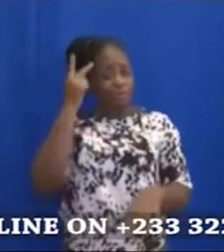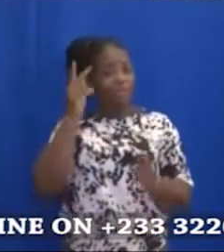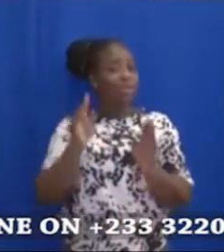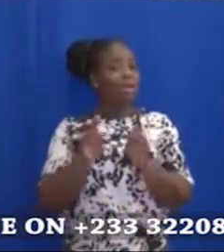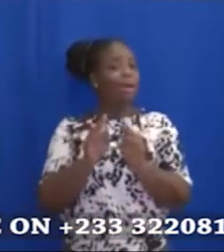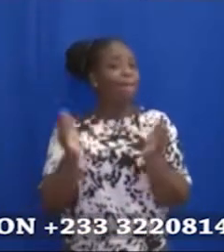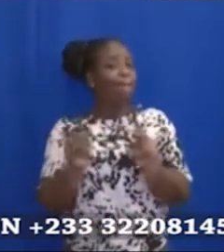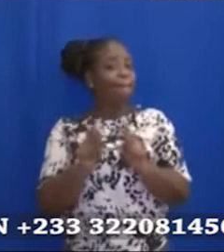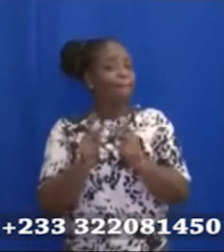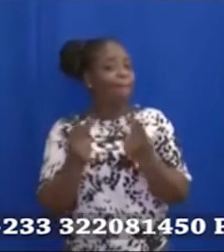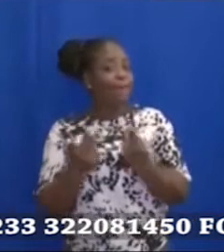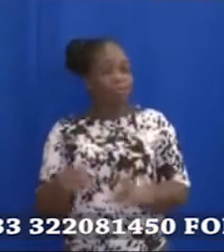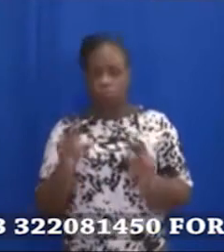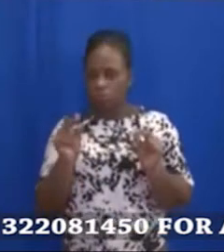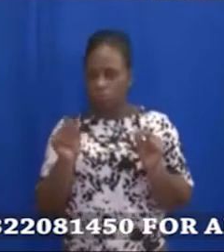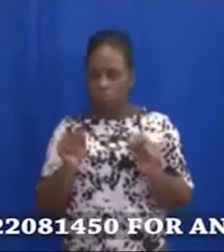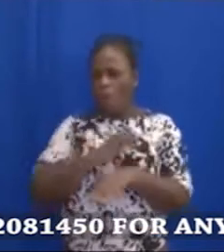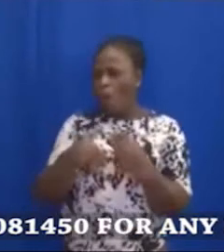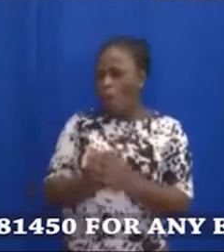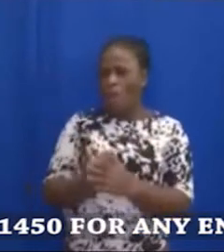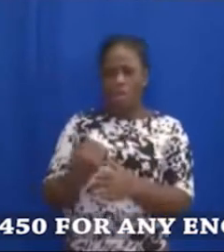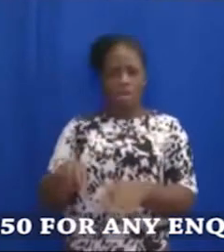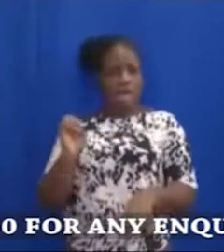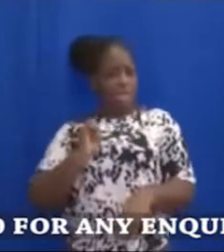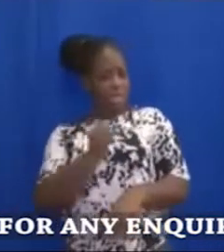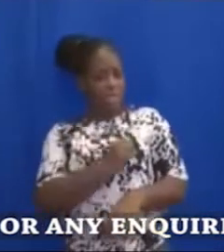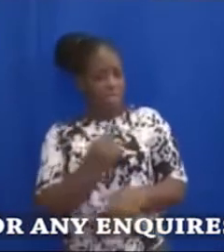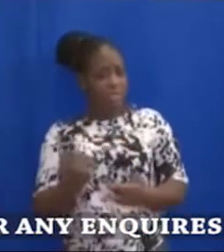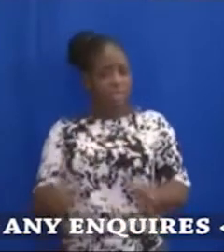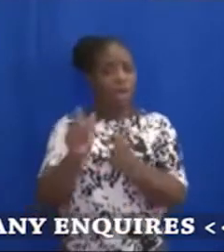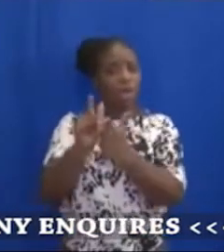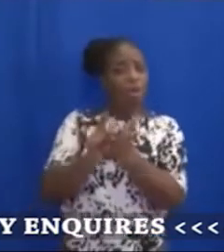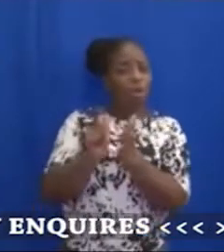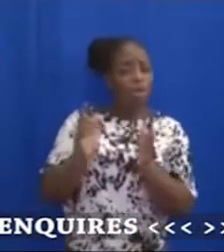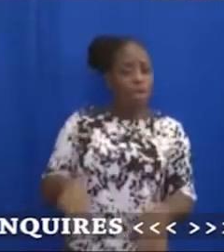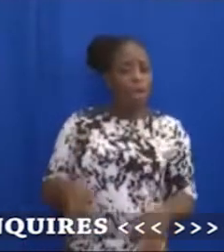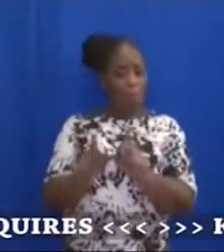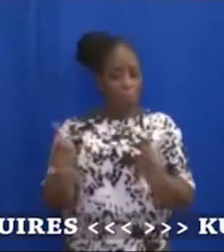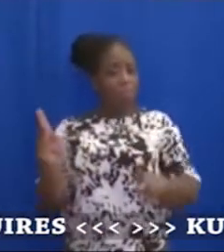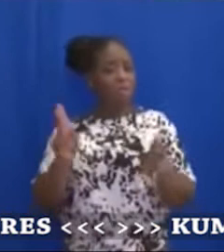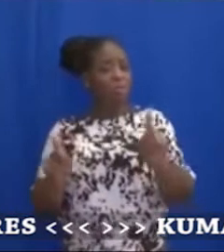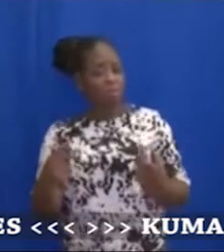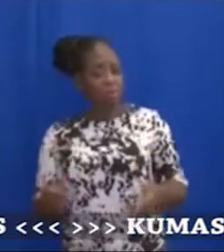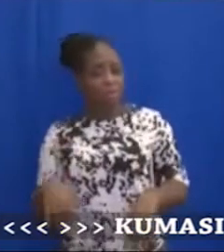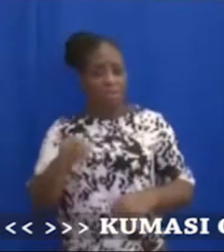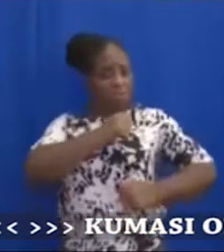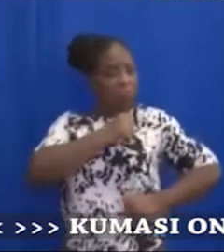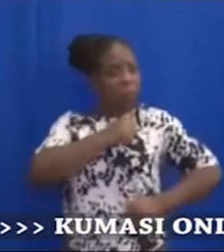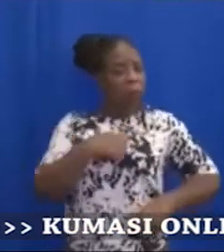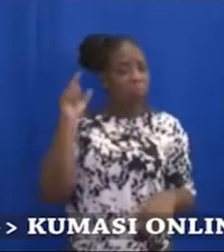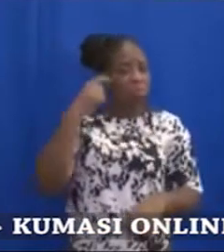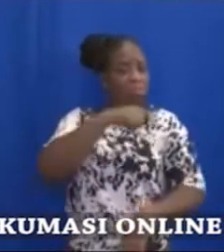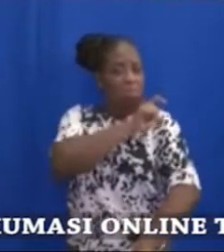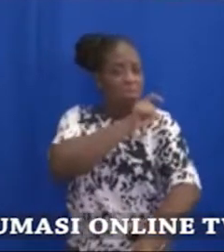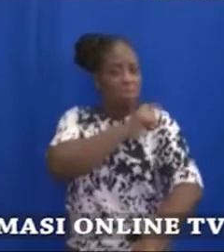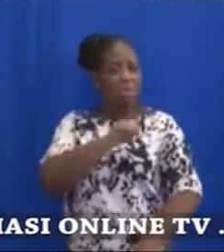executive, legislature, judiciary, public sector, security agencies, private sector, civil